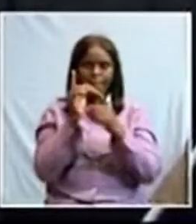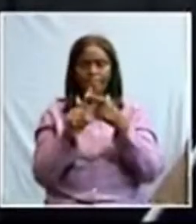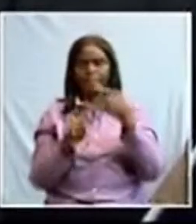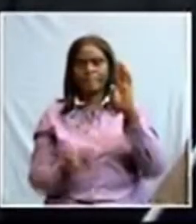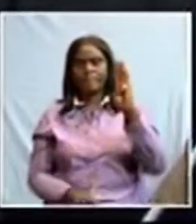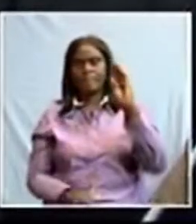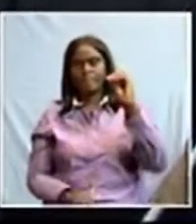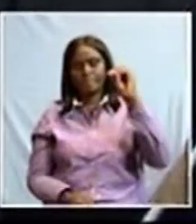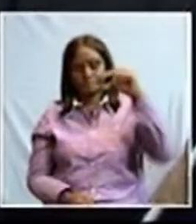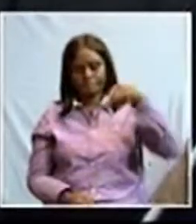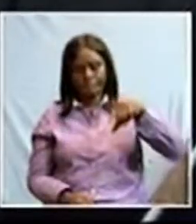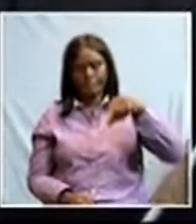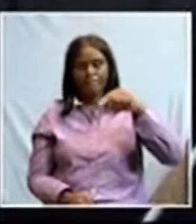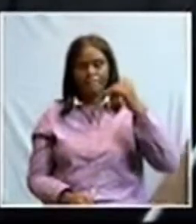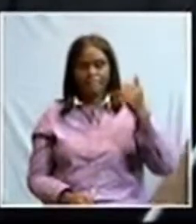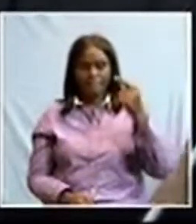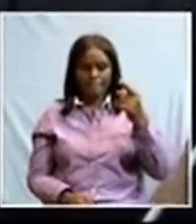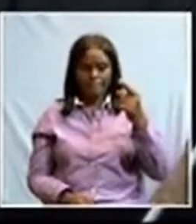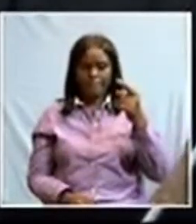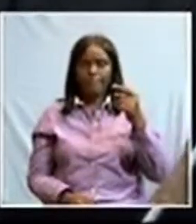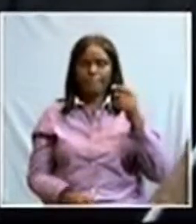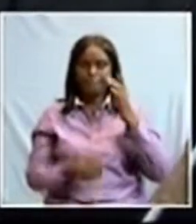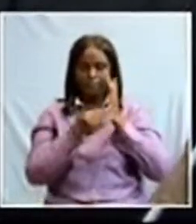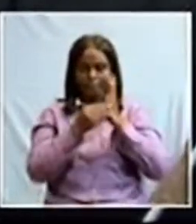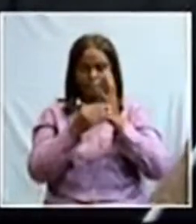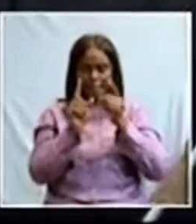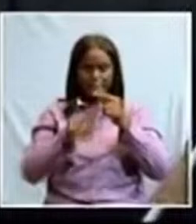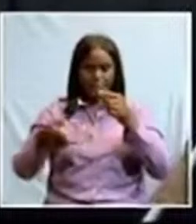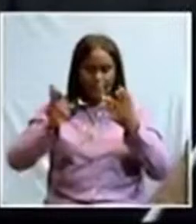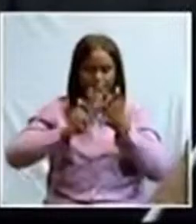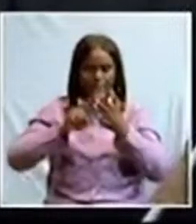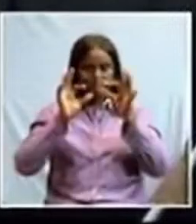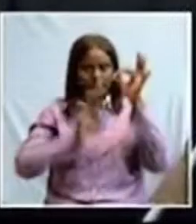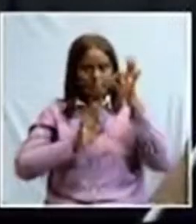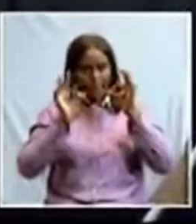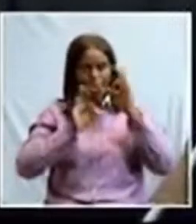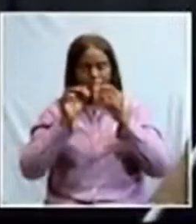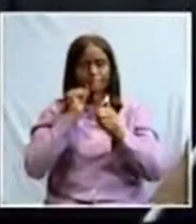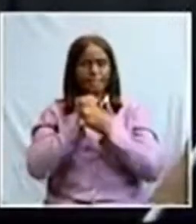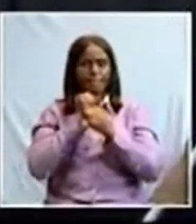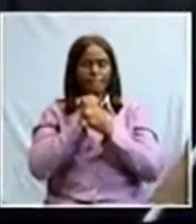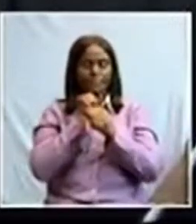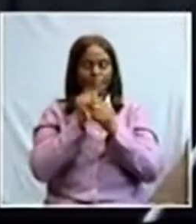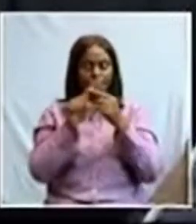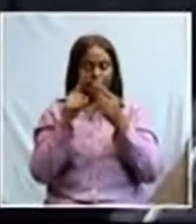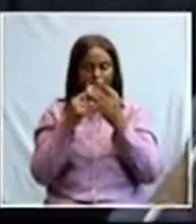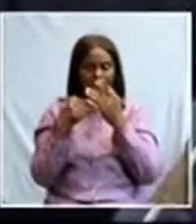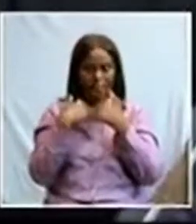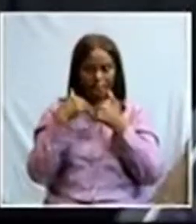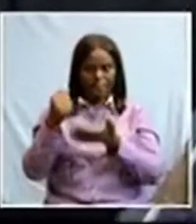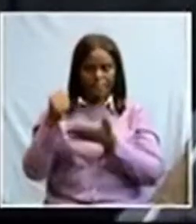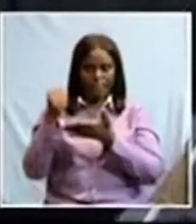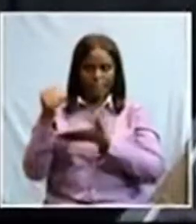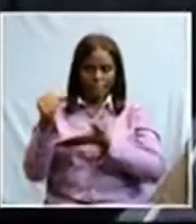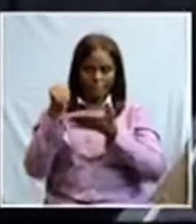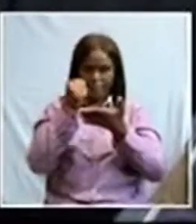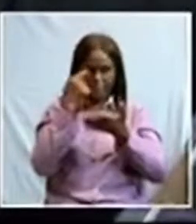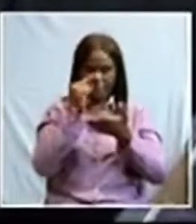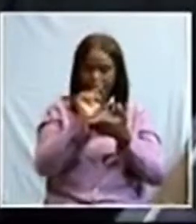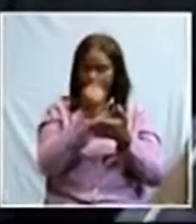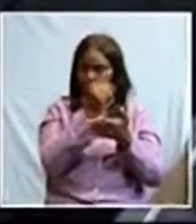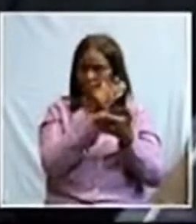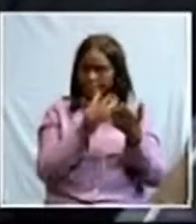quantity. Hence, this led to the readjustment of the scope of work to meet the budget allocated for phase